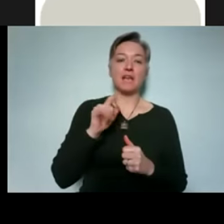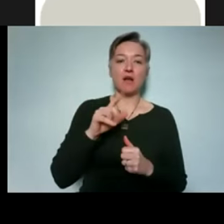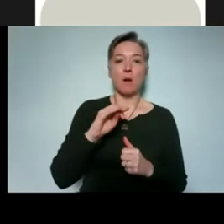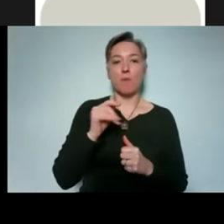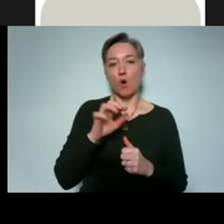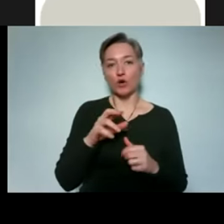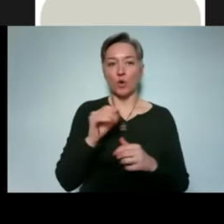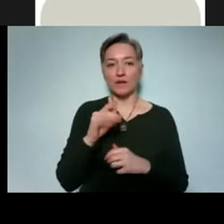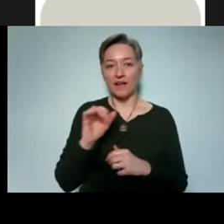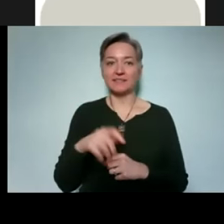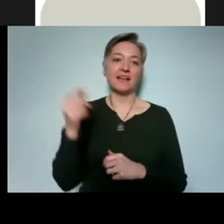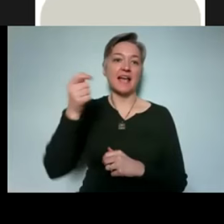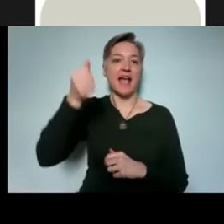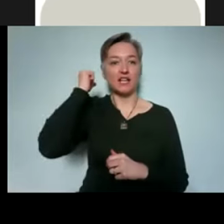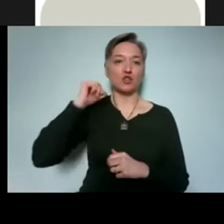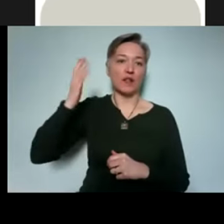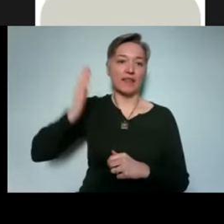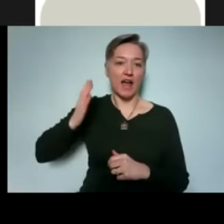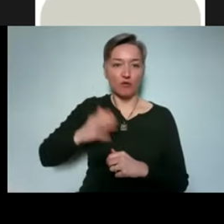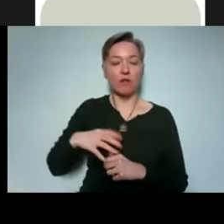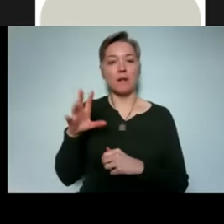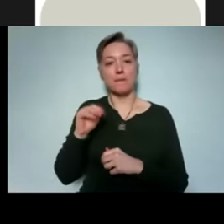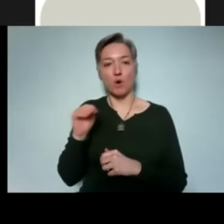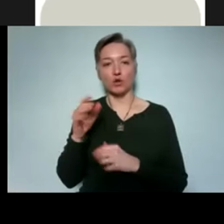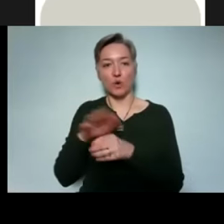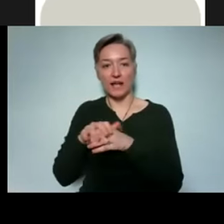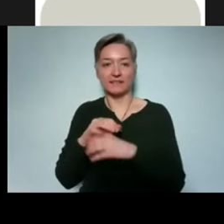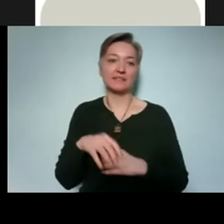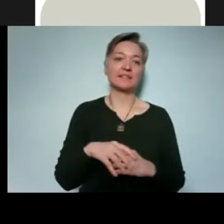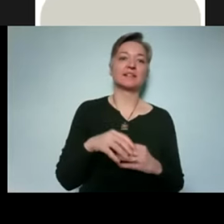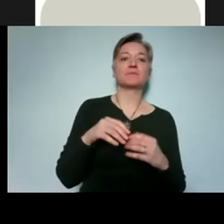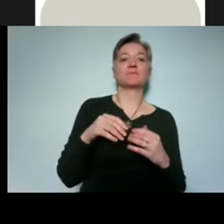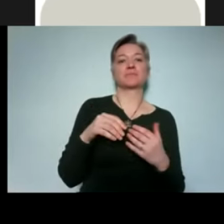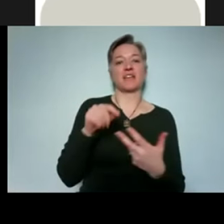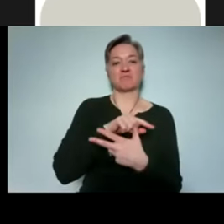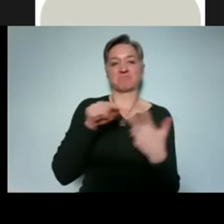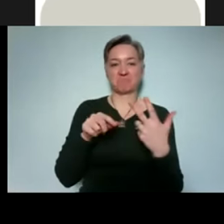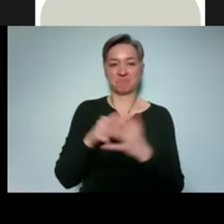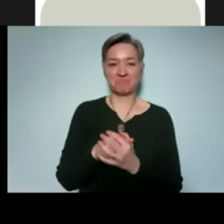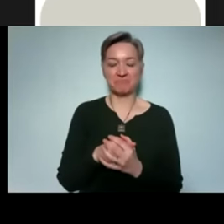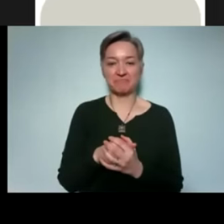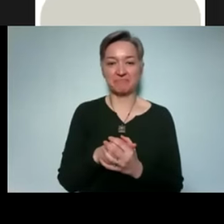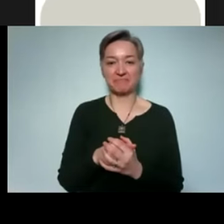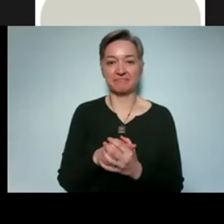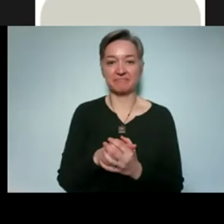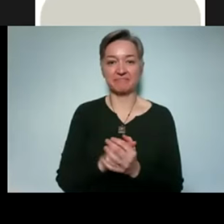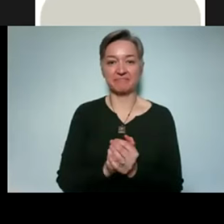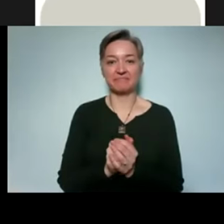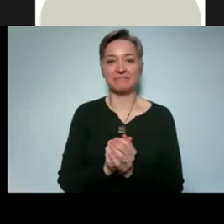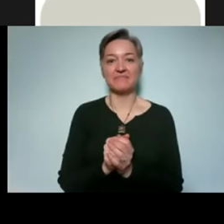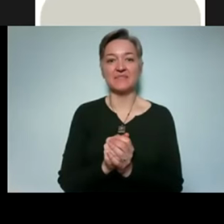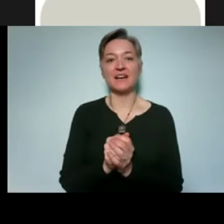anterolateral motor cortex, primary somatosensory and visual cortex, and also retrosplenial cortex. We used